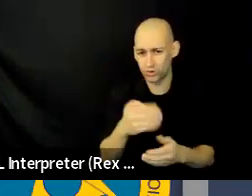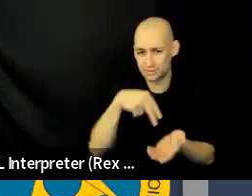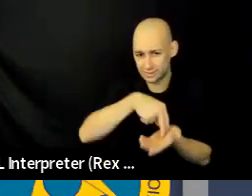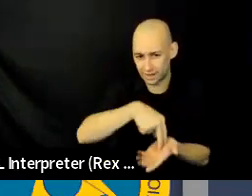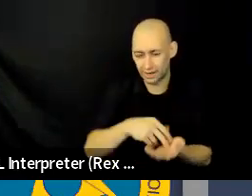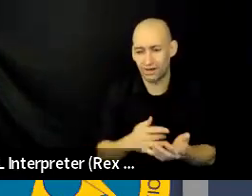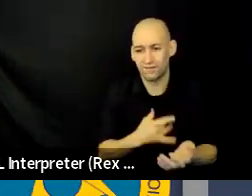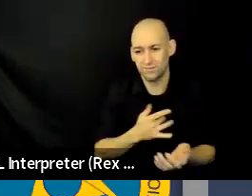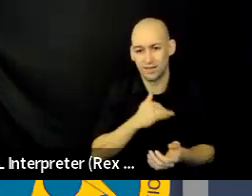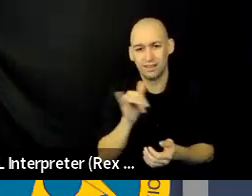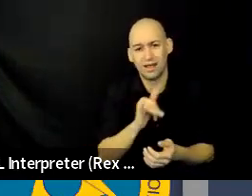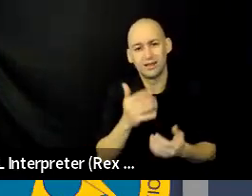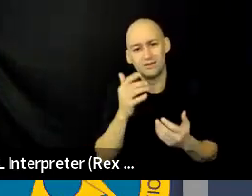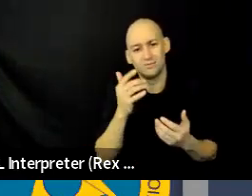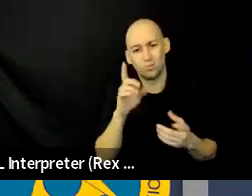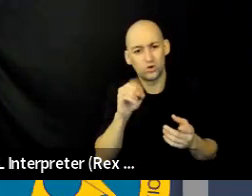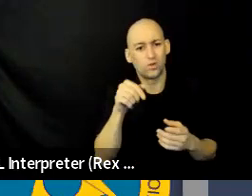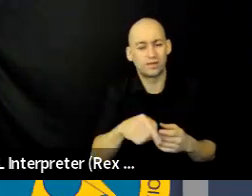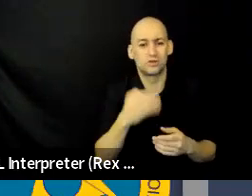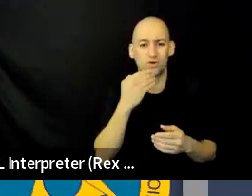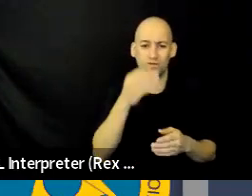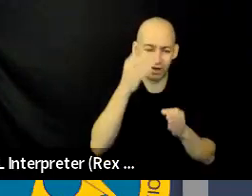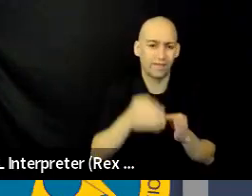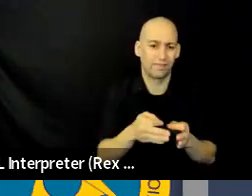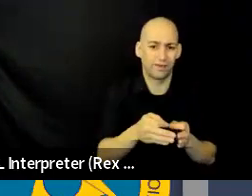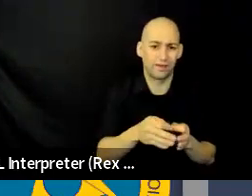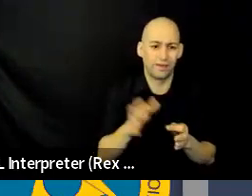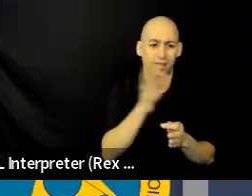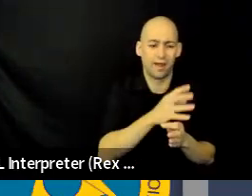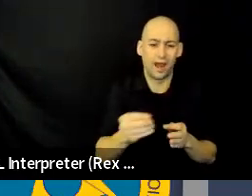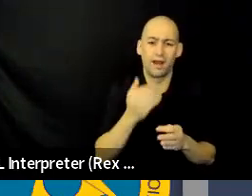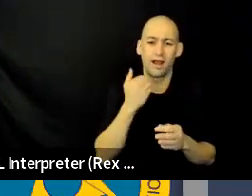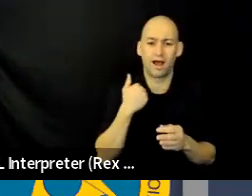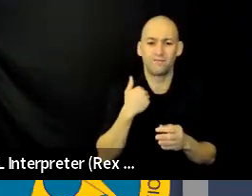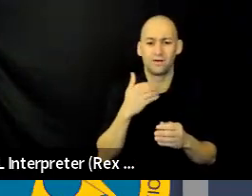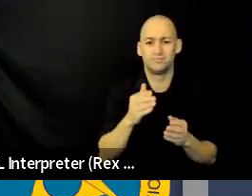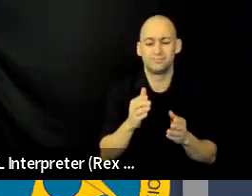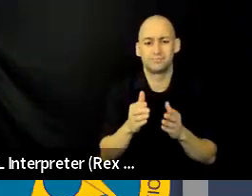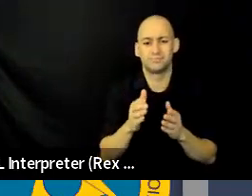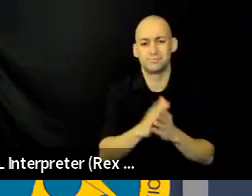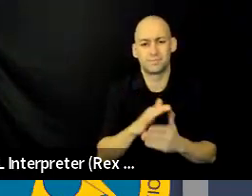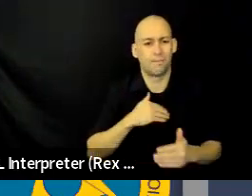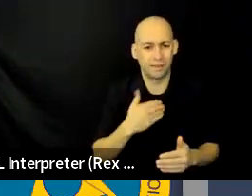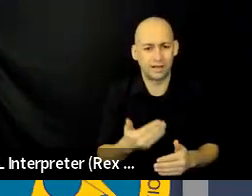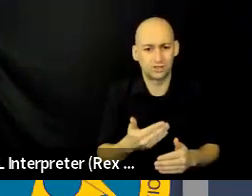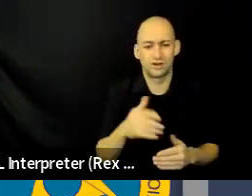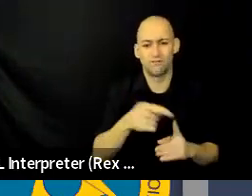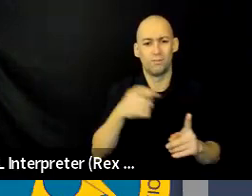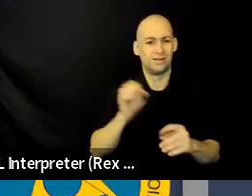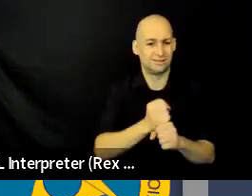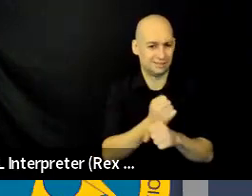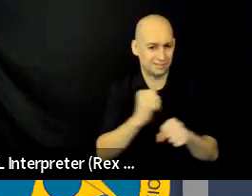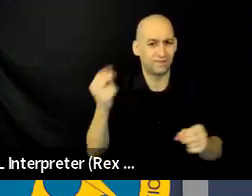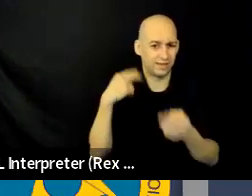like we have done this very much in good faith. And we have the obligation from the safety history, the accident history that we have